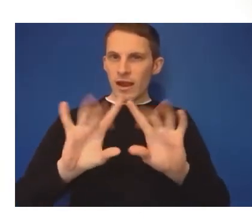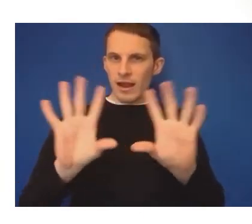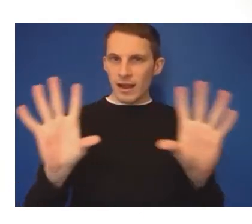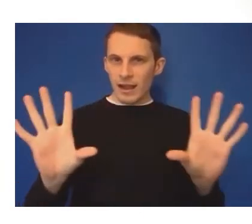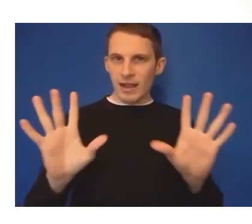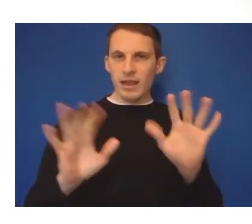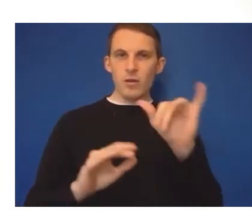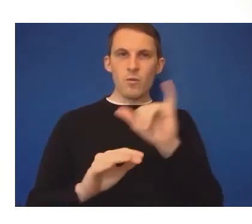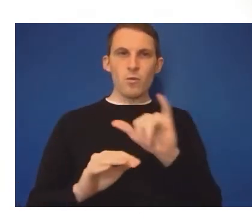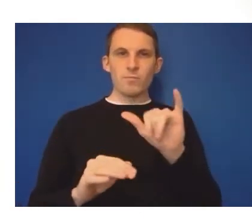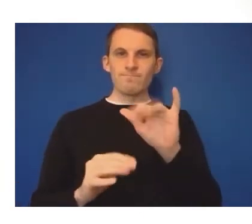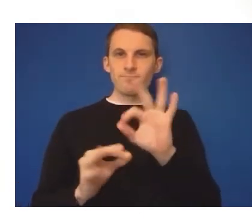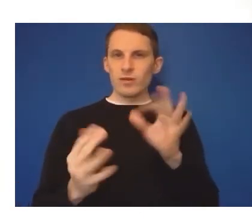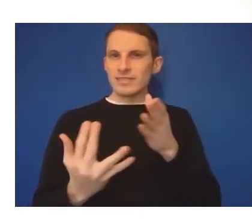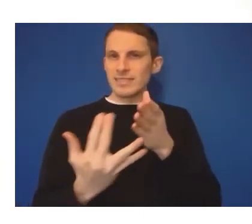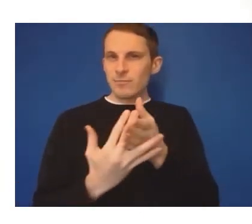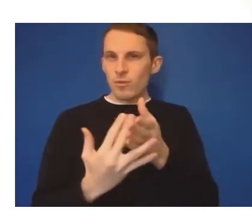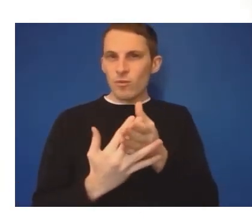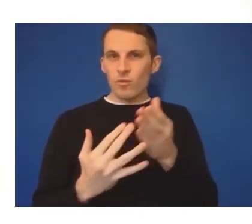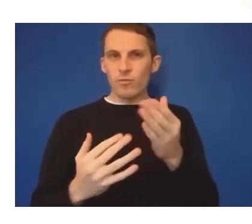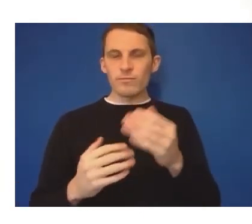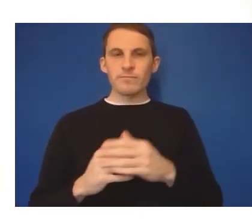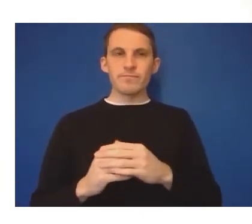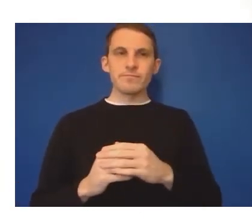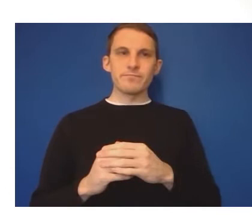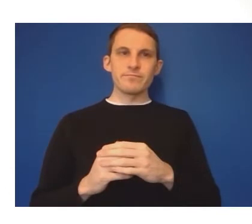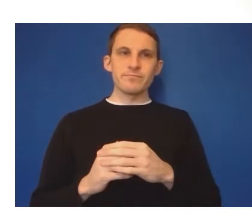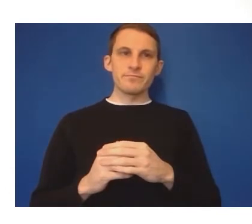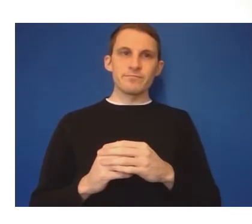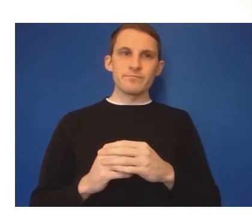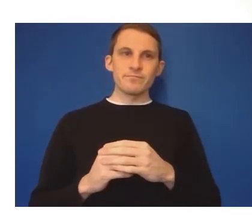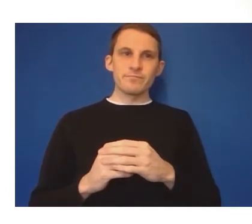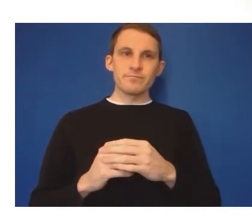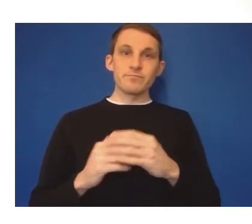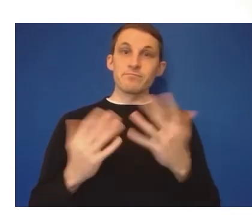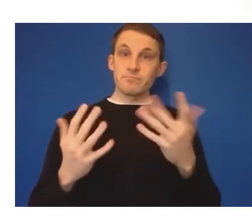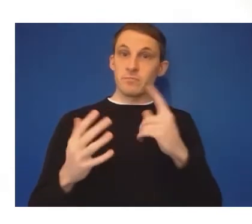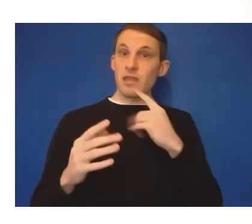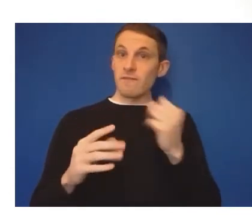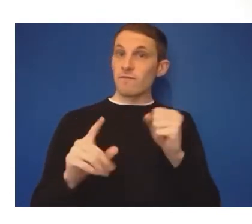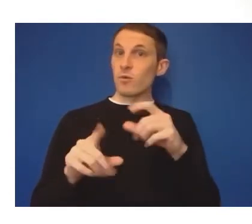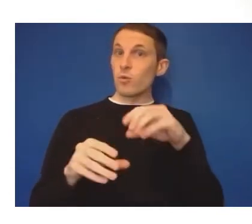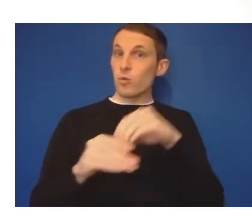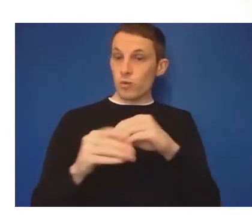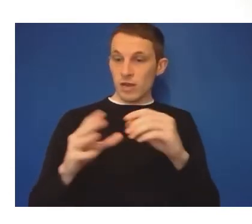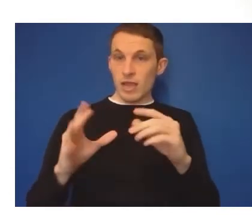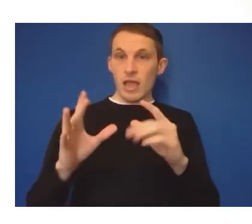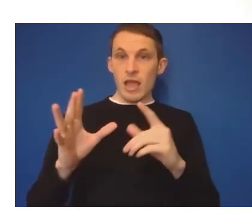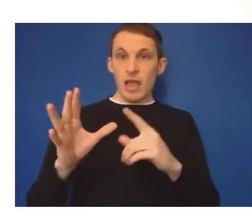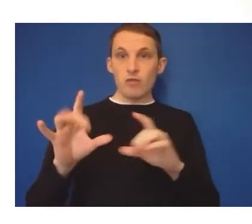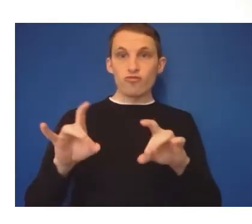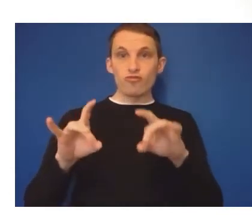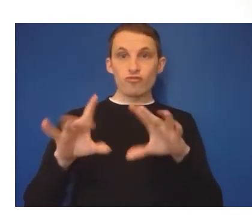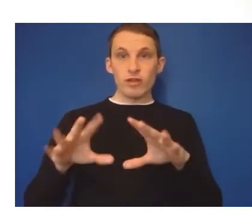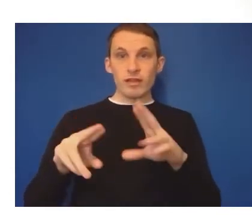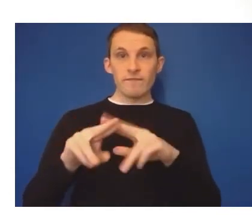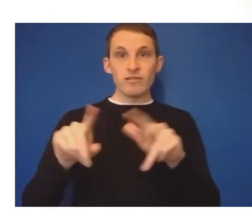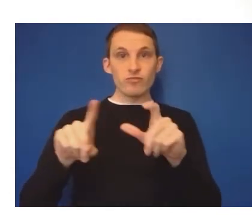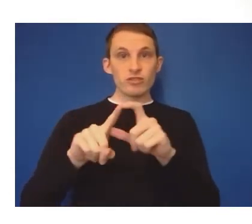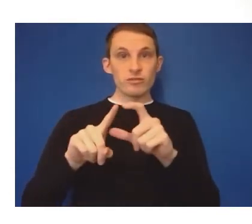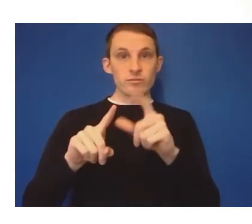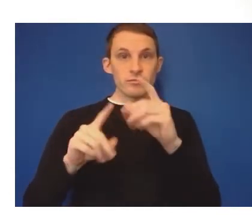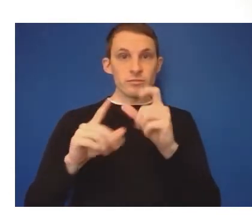accessible, or if they would for information. This work included members from AFTO, the Australian Federation of Disability Organisations, from